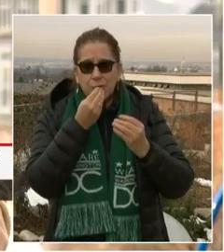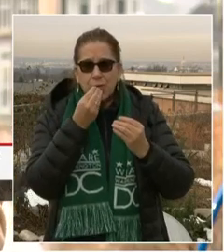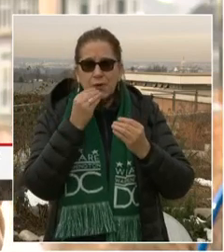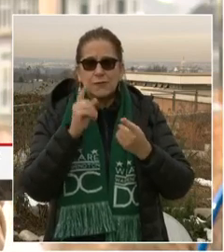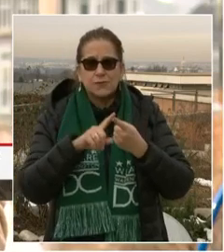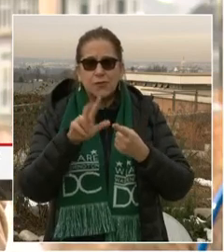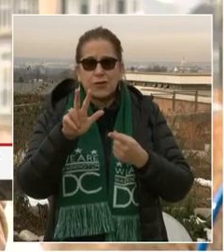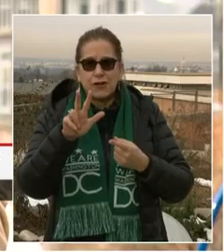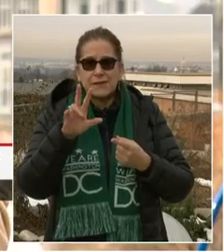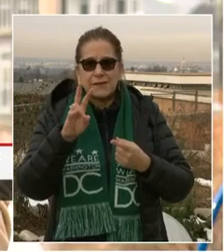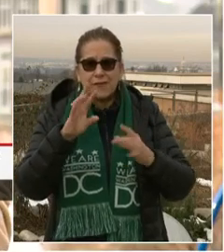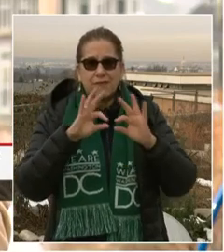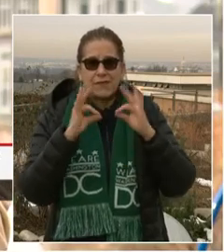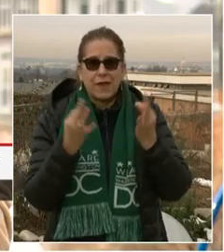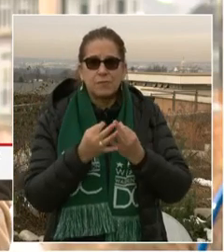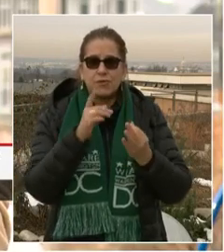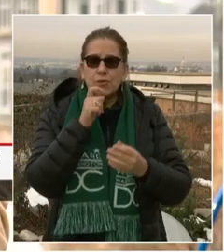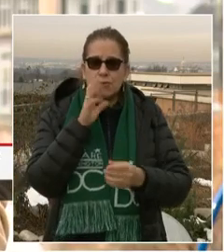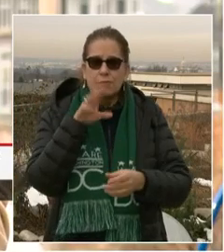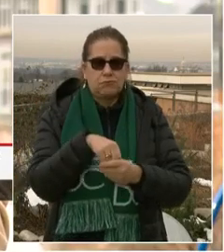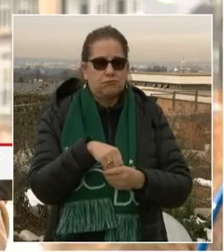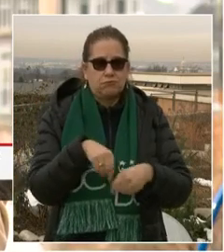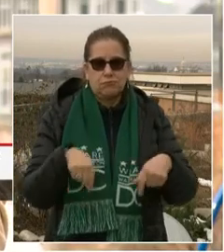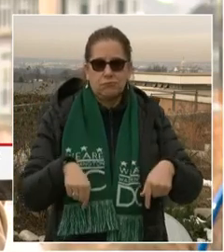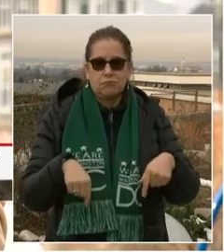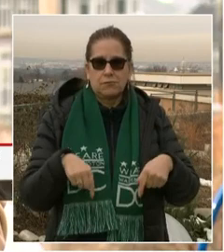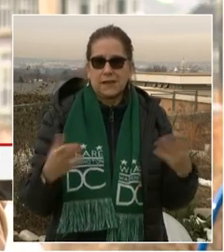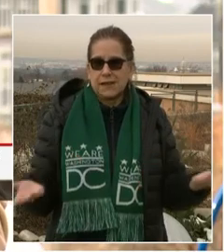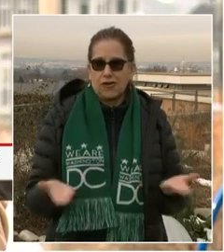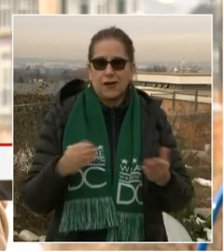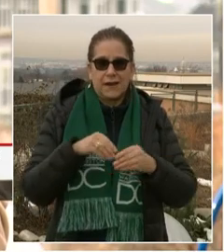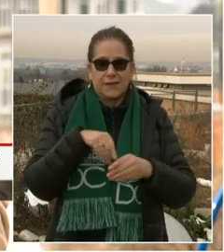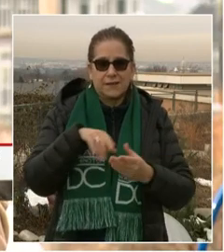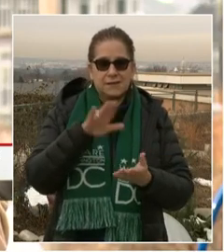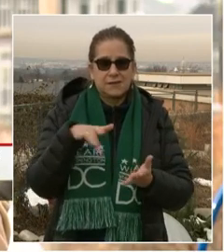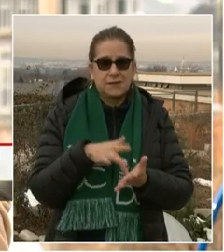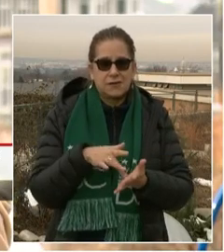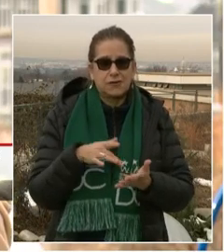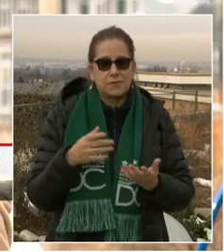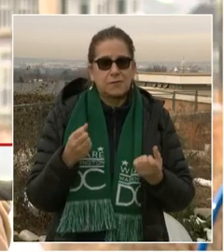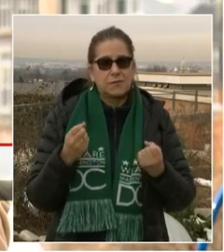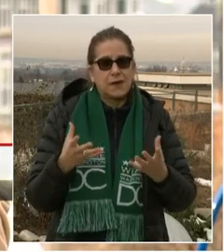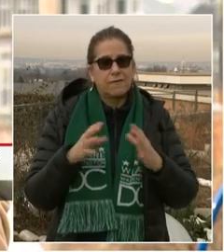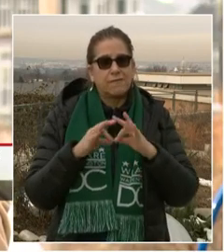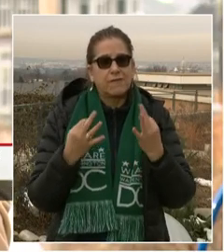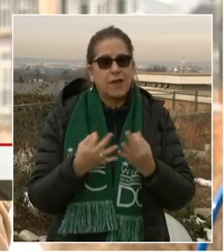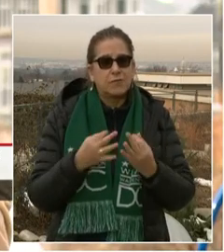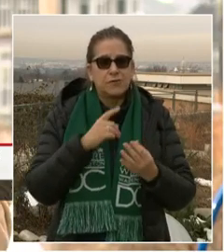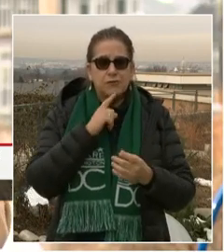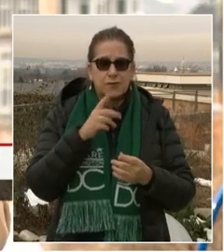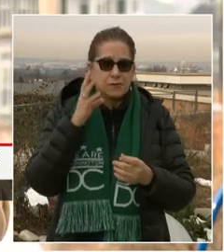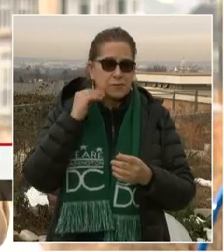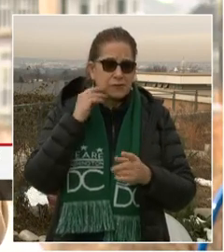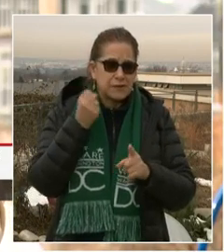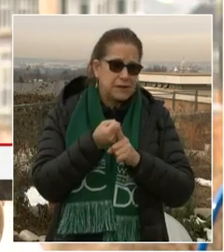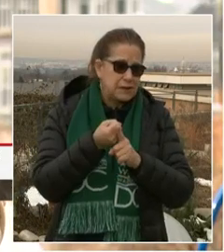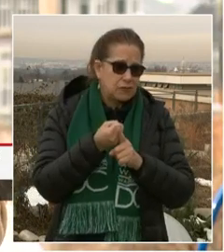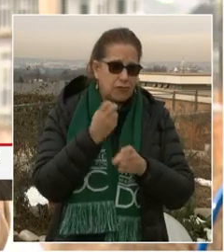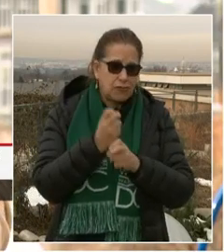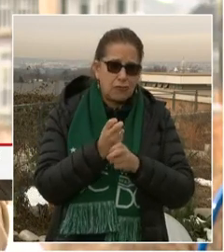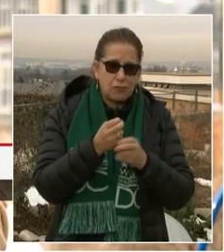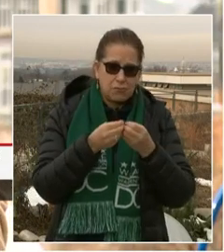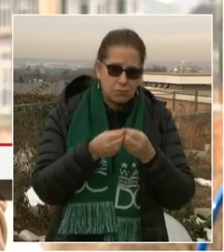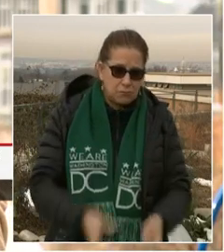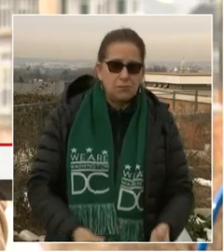Knowing that our families would be hit the hardest by economic ripple effects, we provided $1.2 million, that's